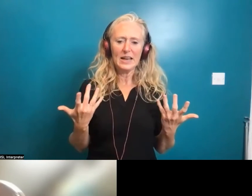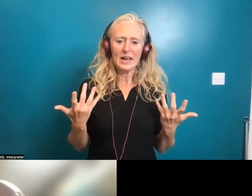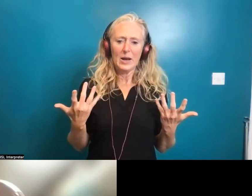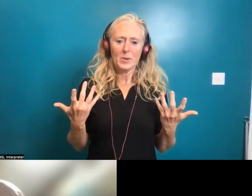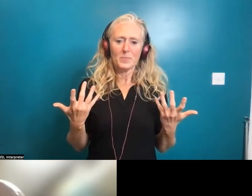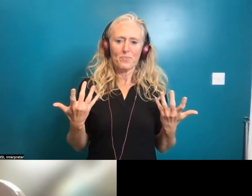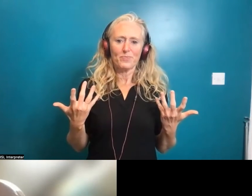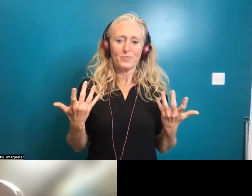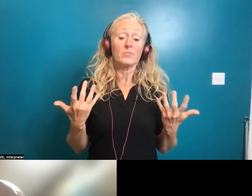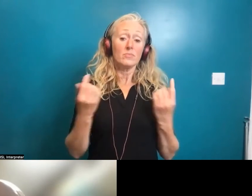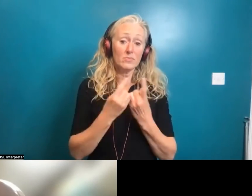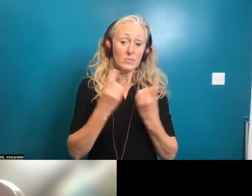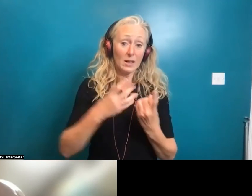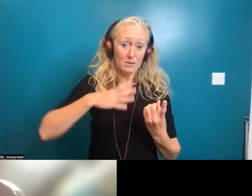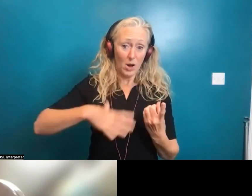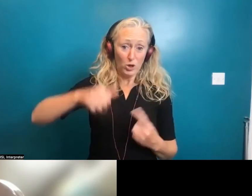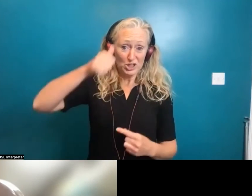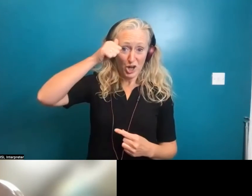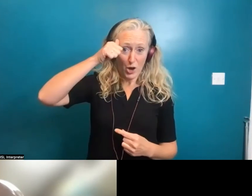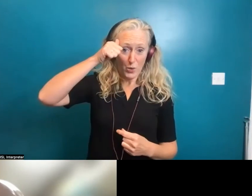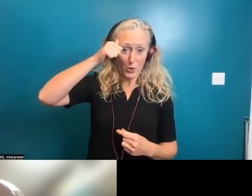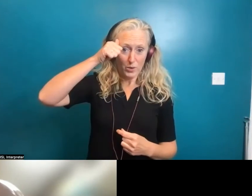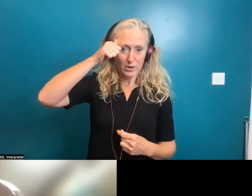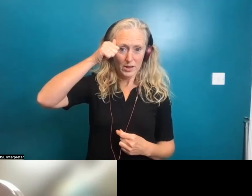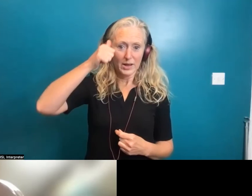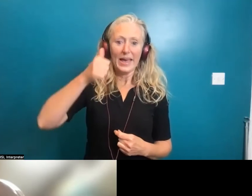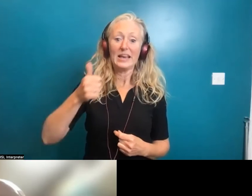what I want to know is, how is the child coping?